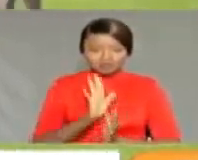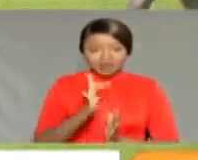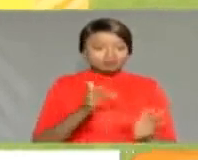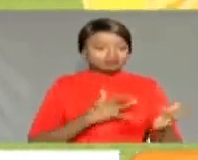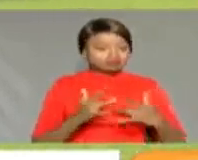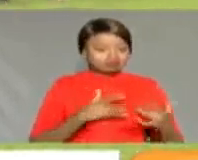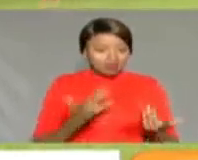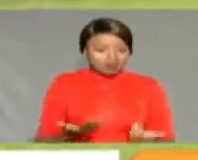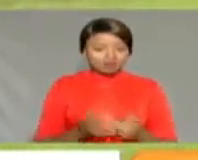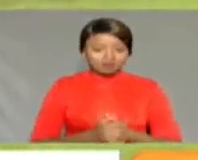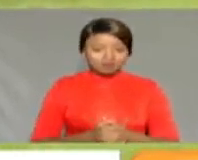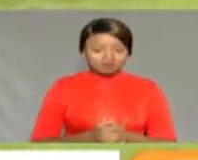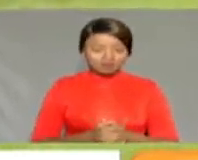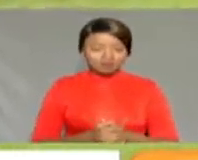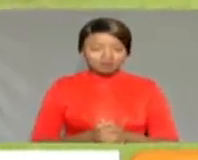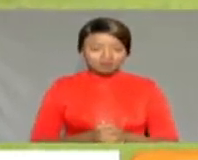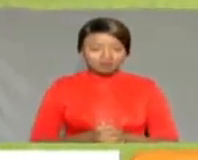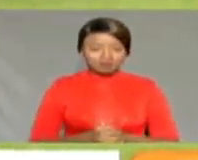sentiments.